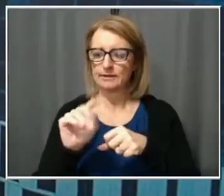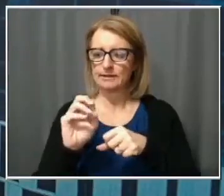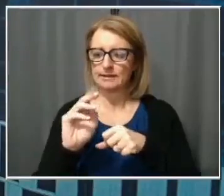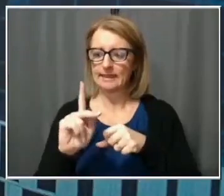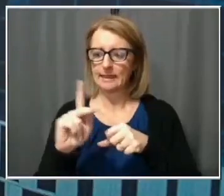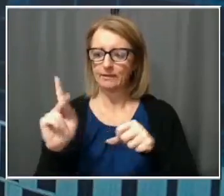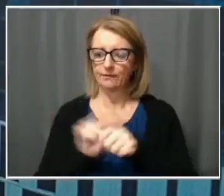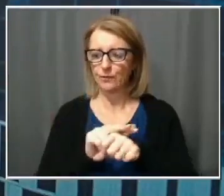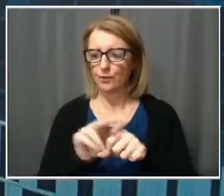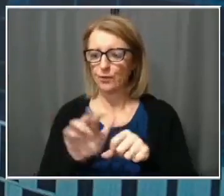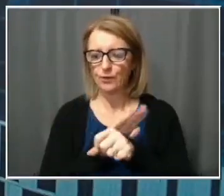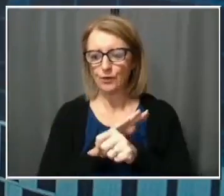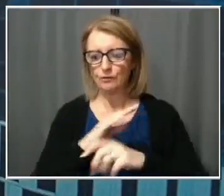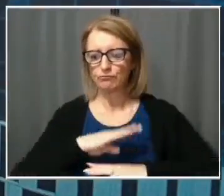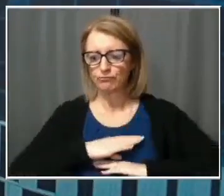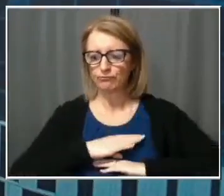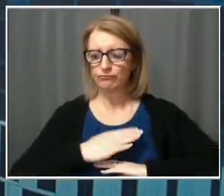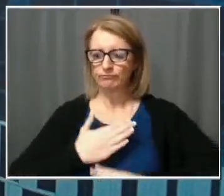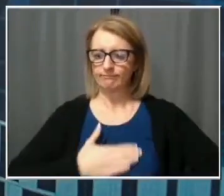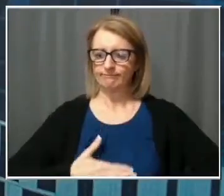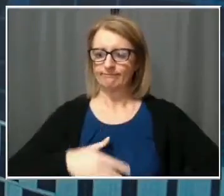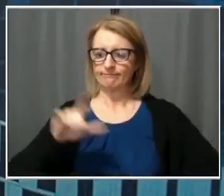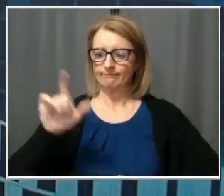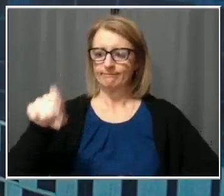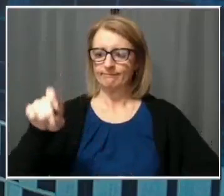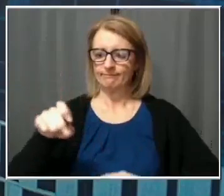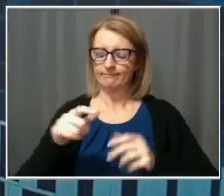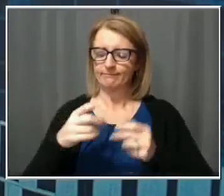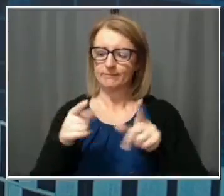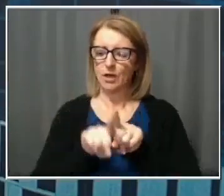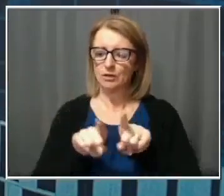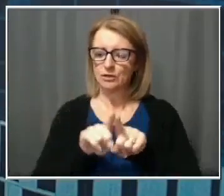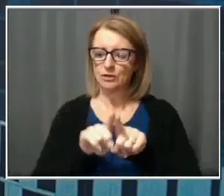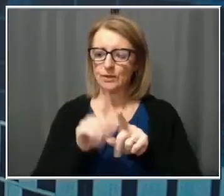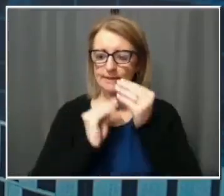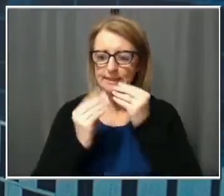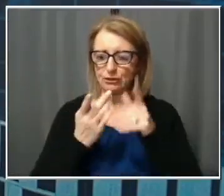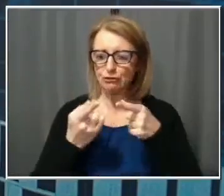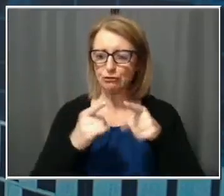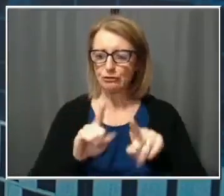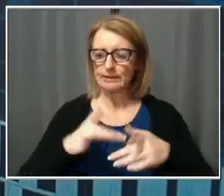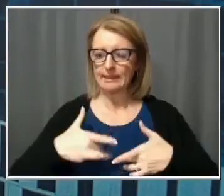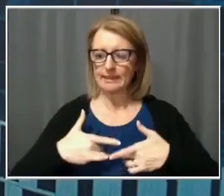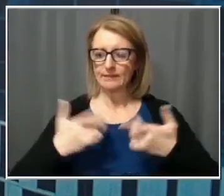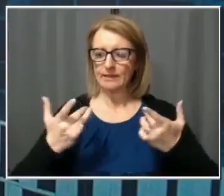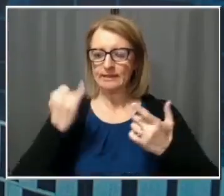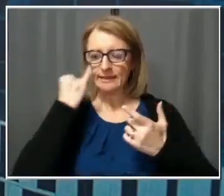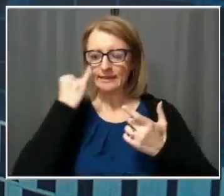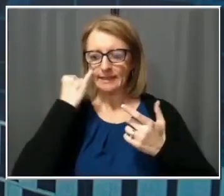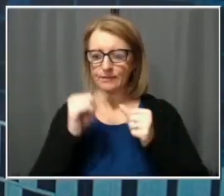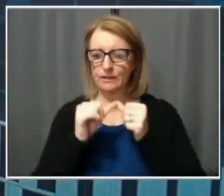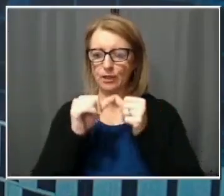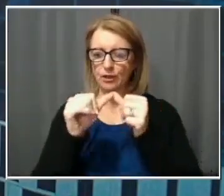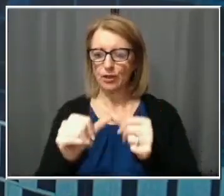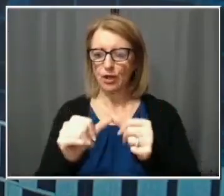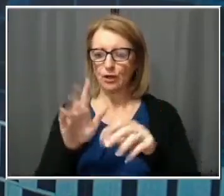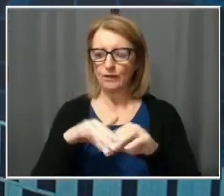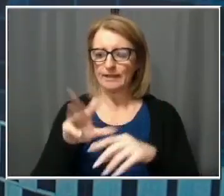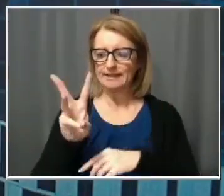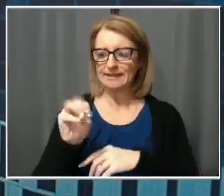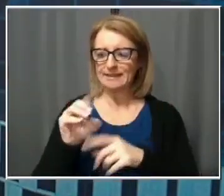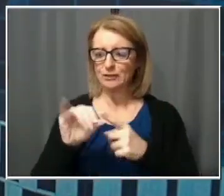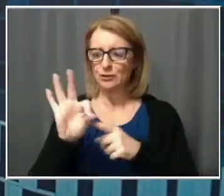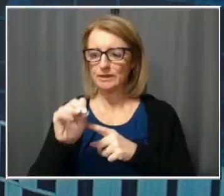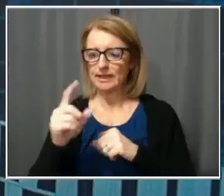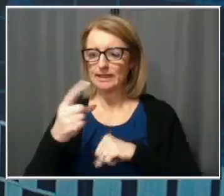with fuel. But you also have to fuel during the event too, especially if an event is longer than 60 to 90 minutes, then you really